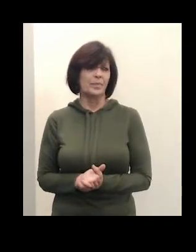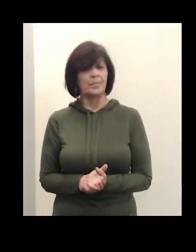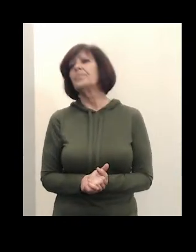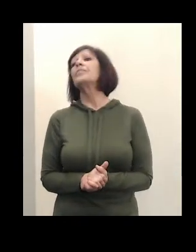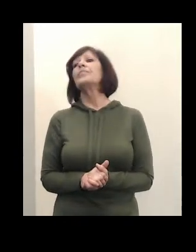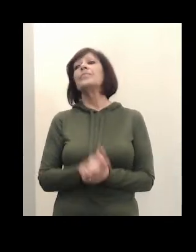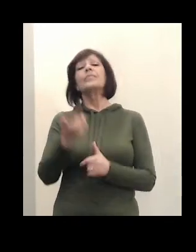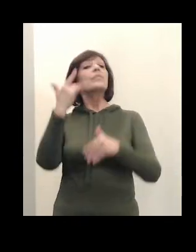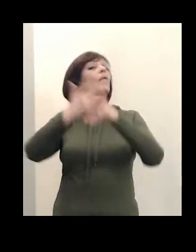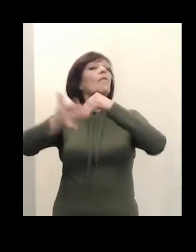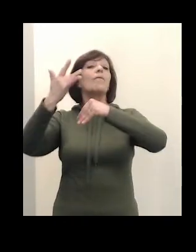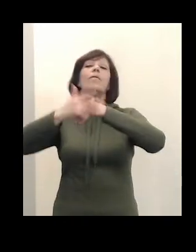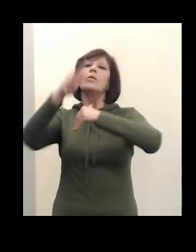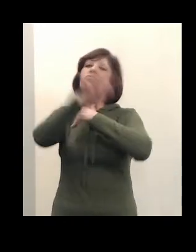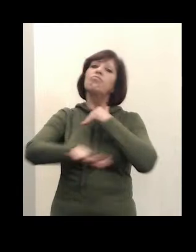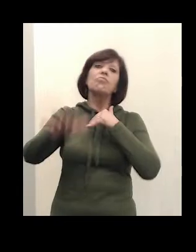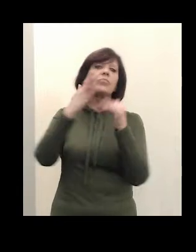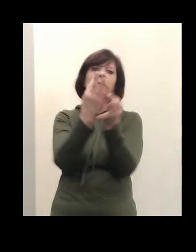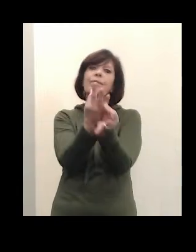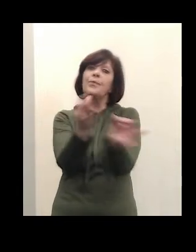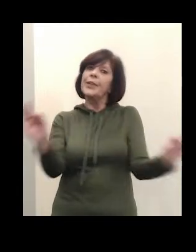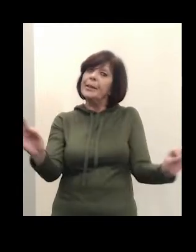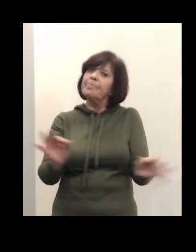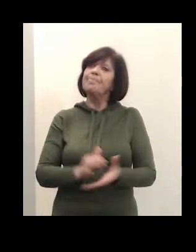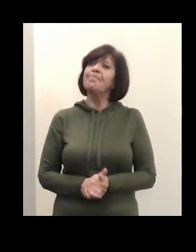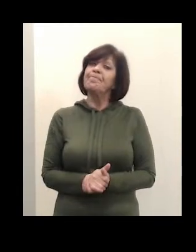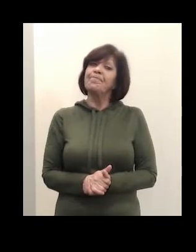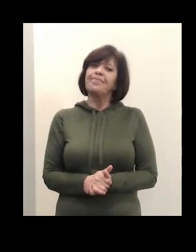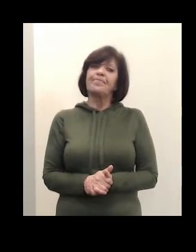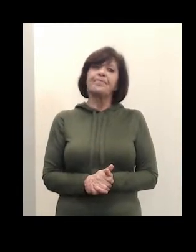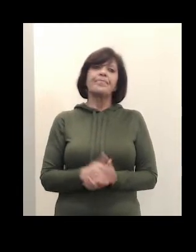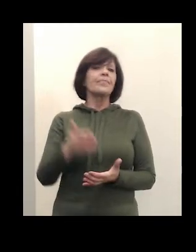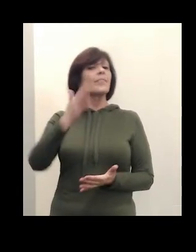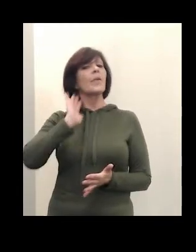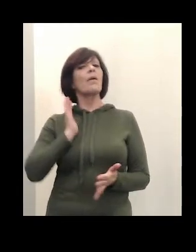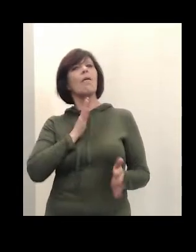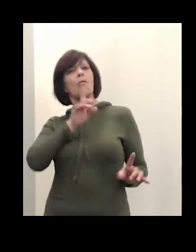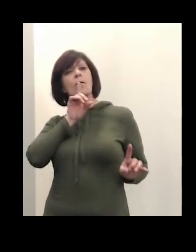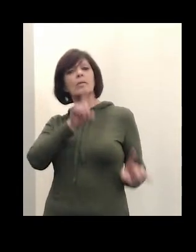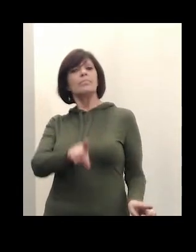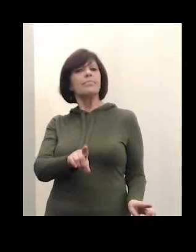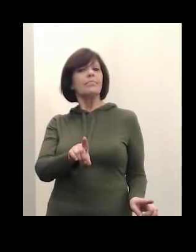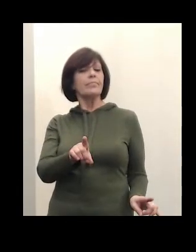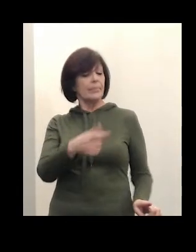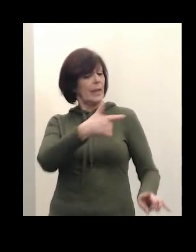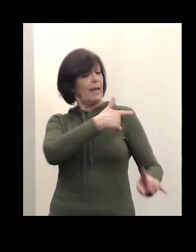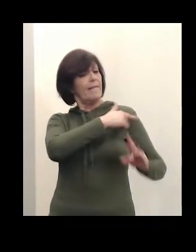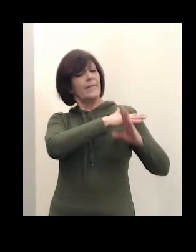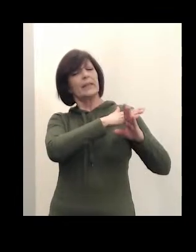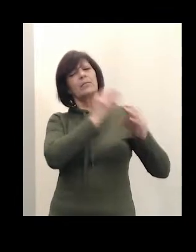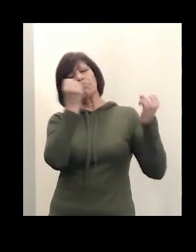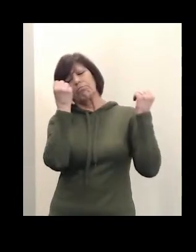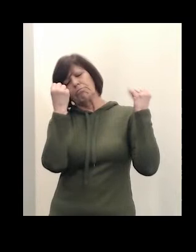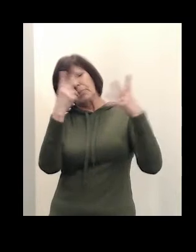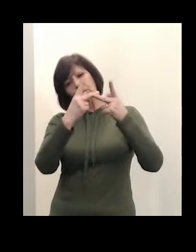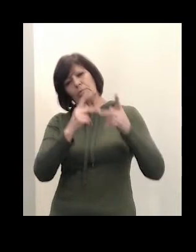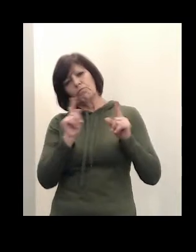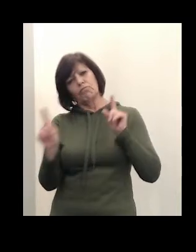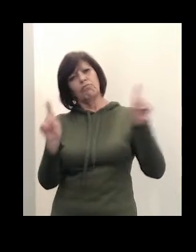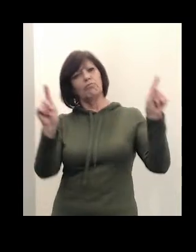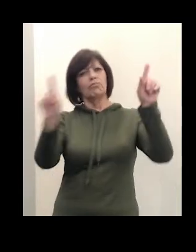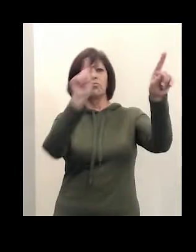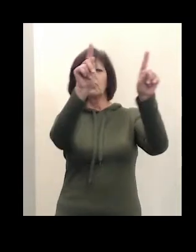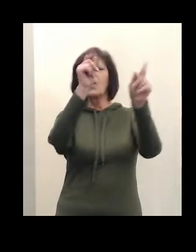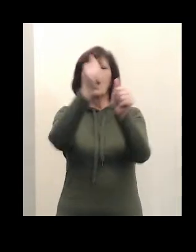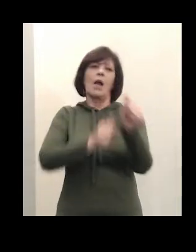available everywhere and they're free. Erie County responds. Vaccine sites, we got lots of vaccine sites. There are vaccine sites